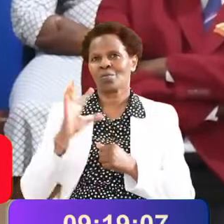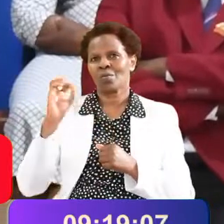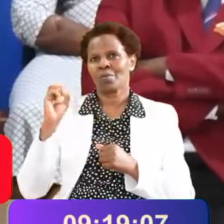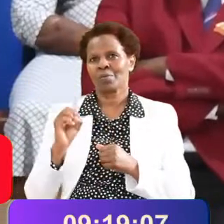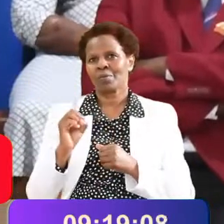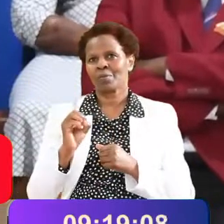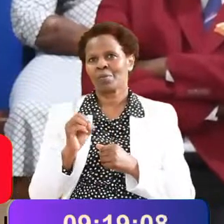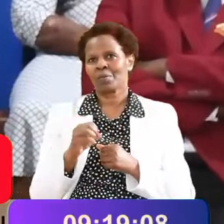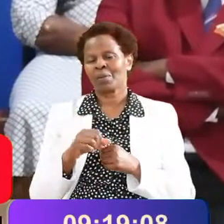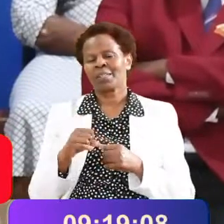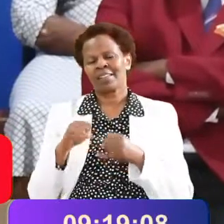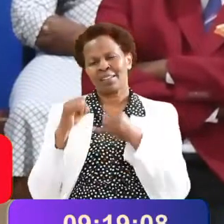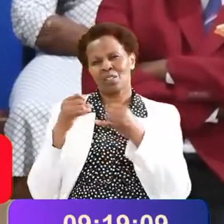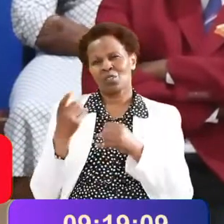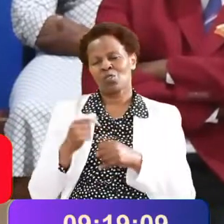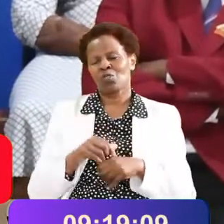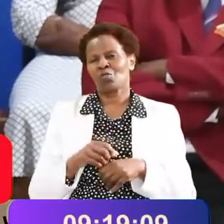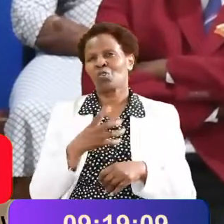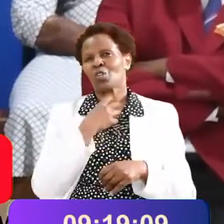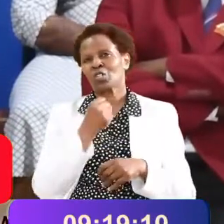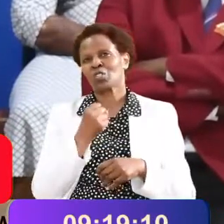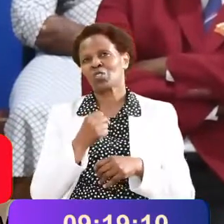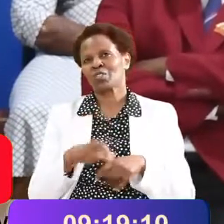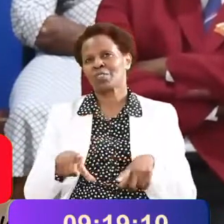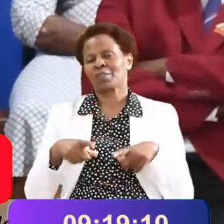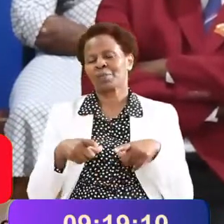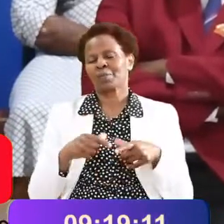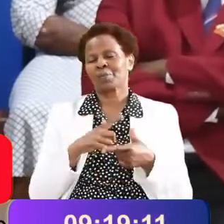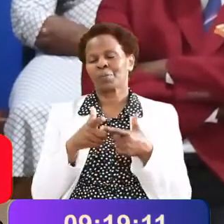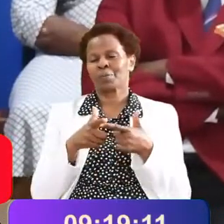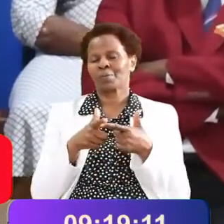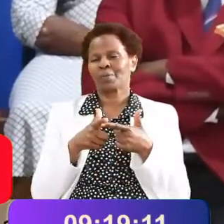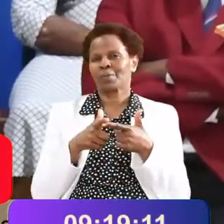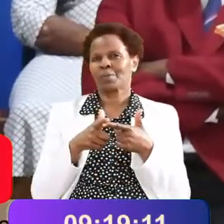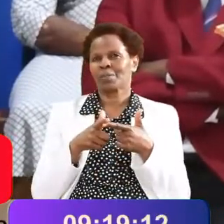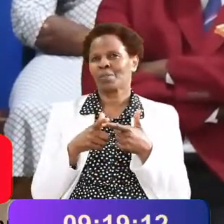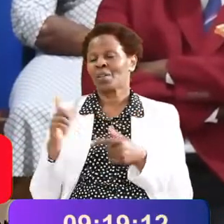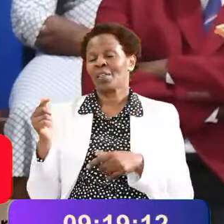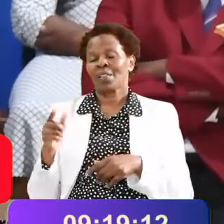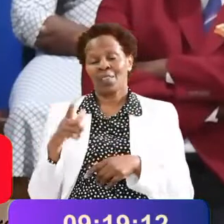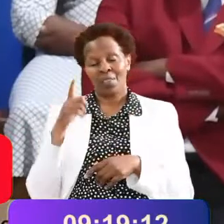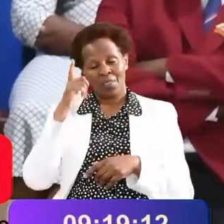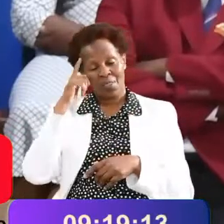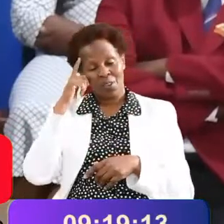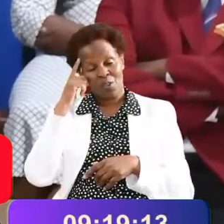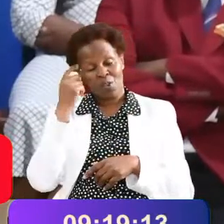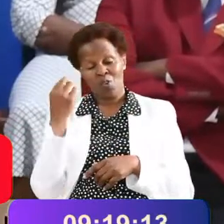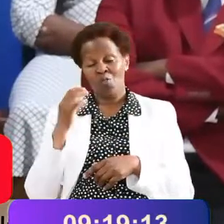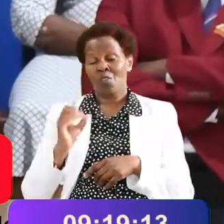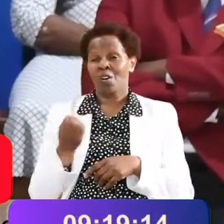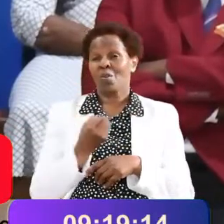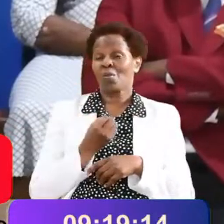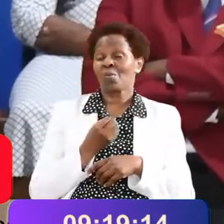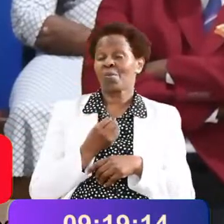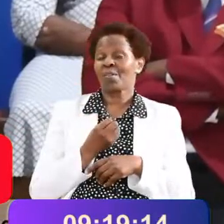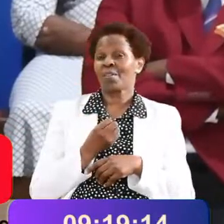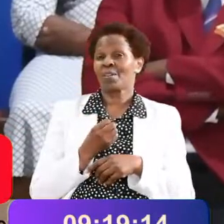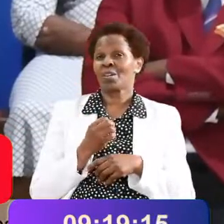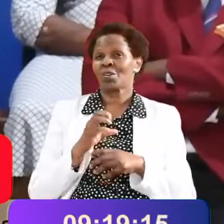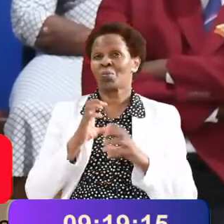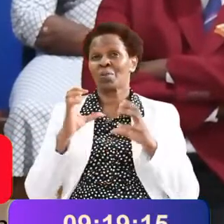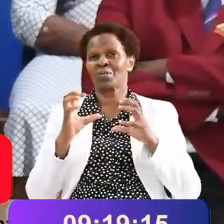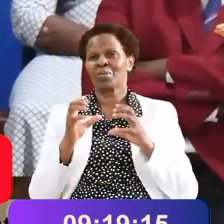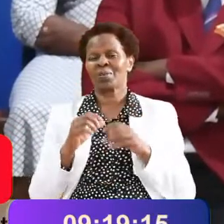of Joseph. When we think of our society, we look at the